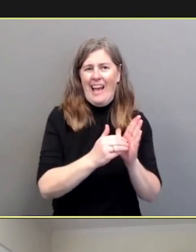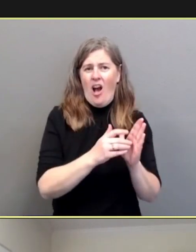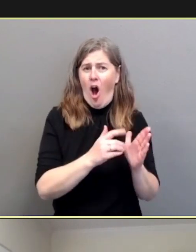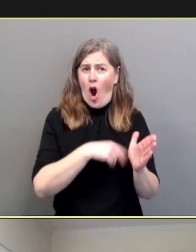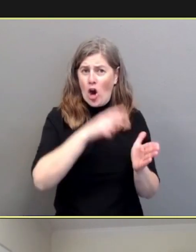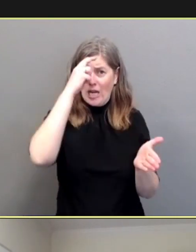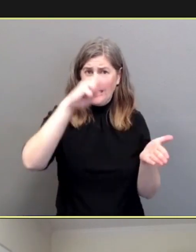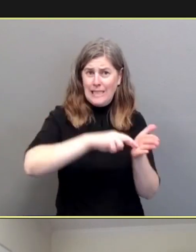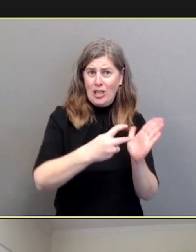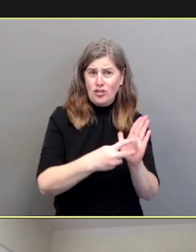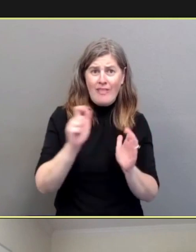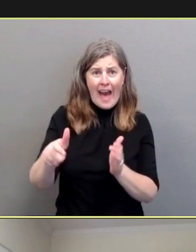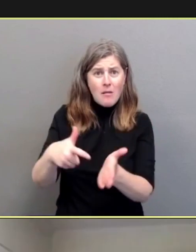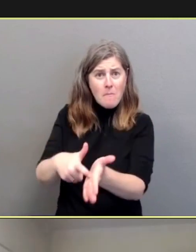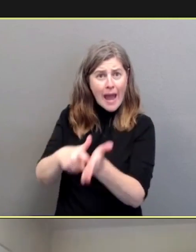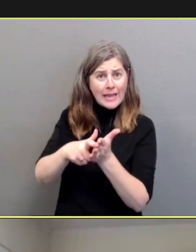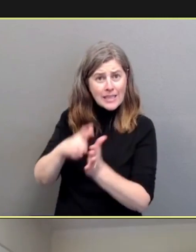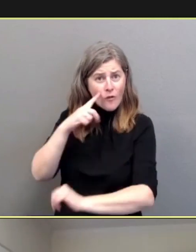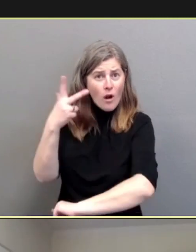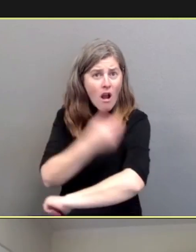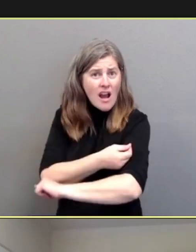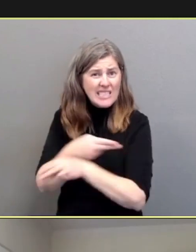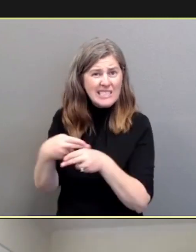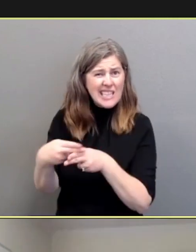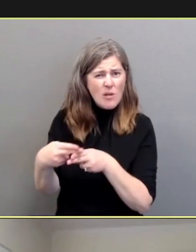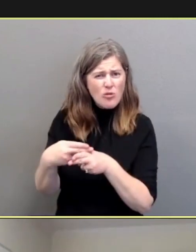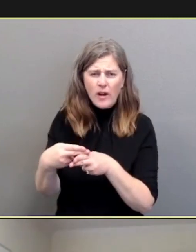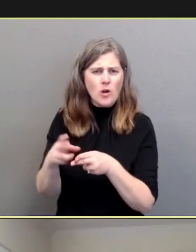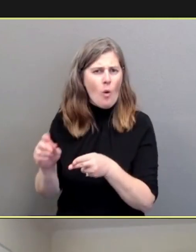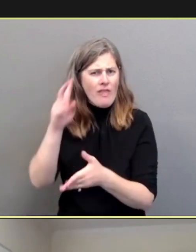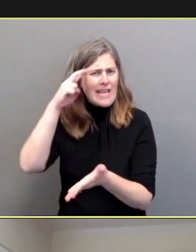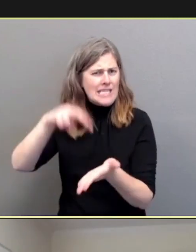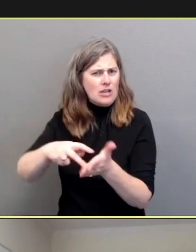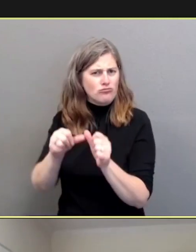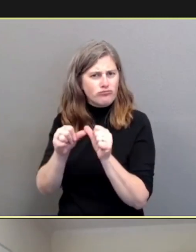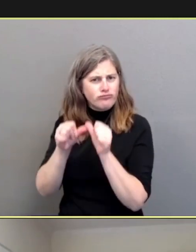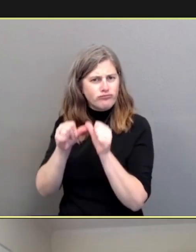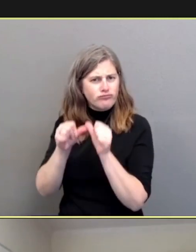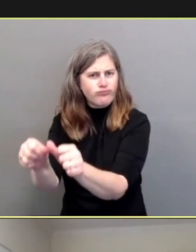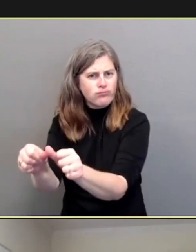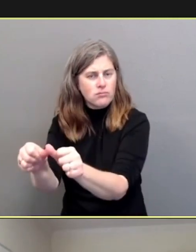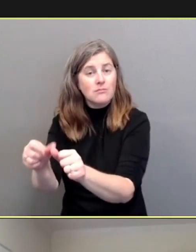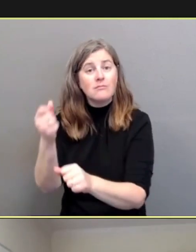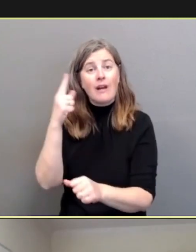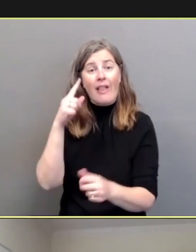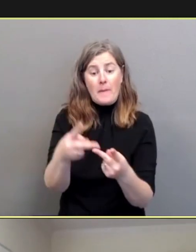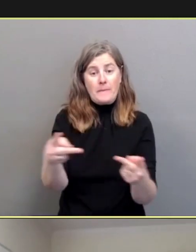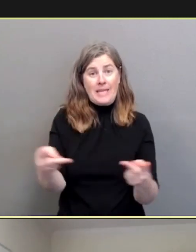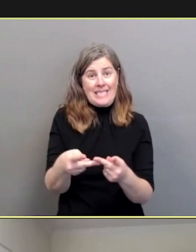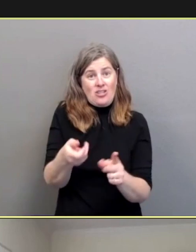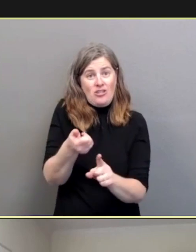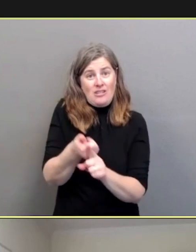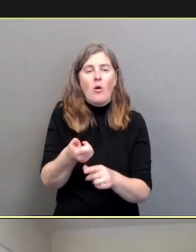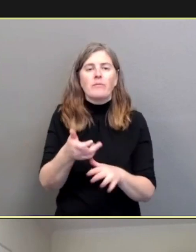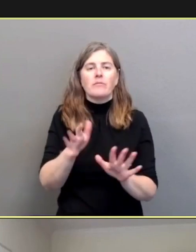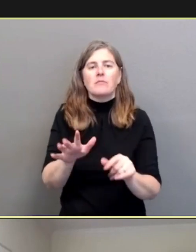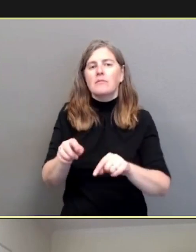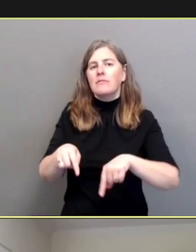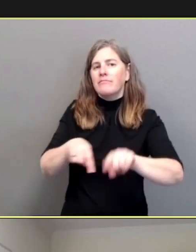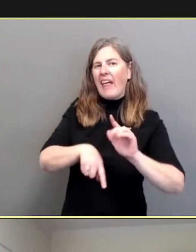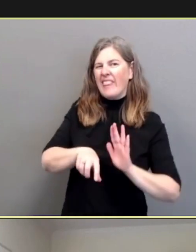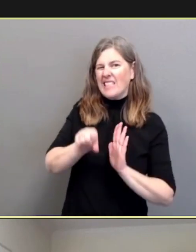temporary requirement for hospital workers, but a permanent requirement. And it is the position of the state to